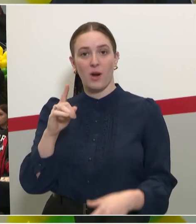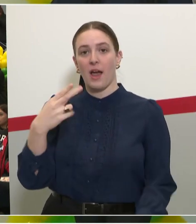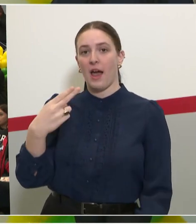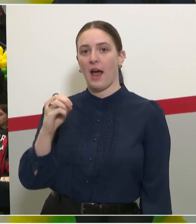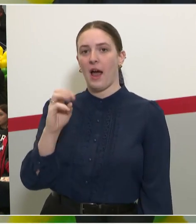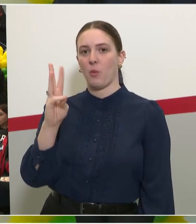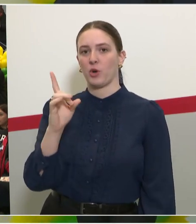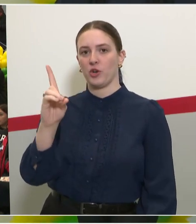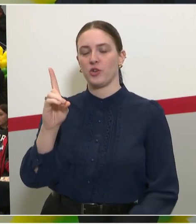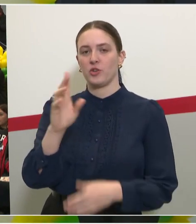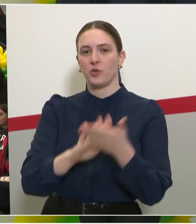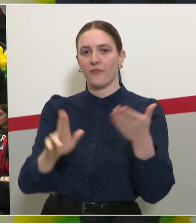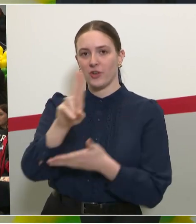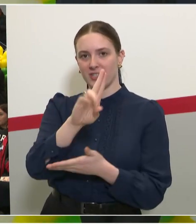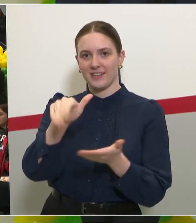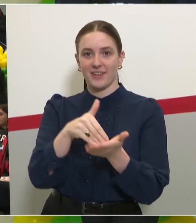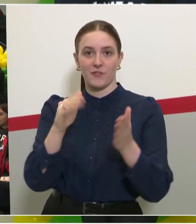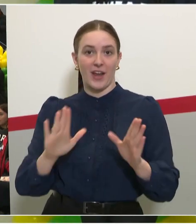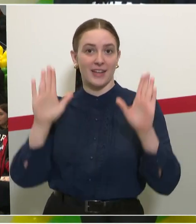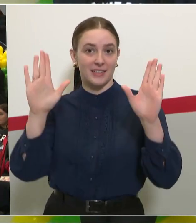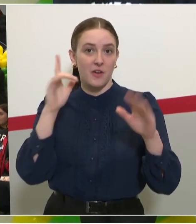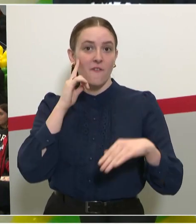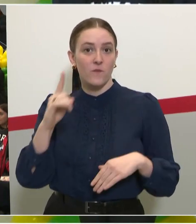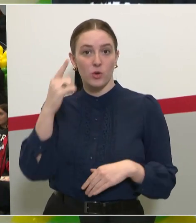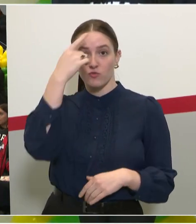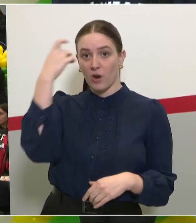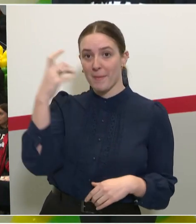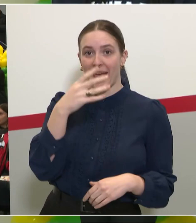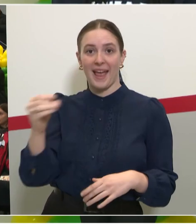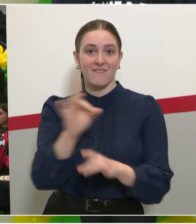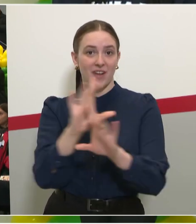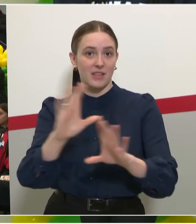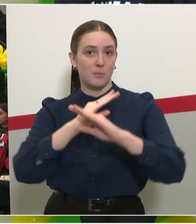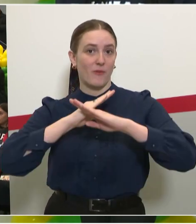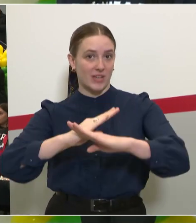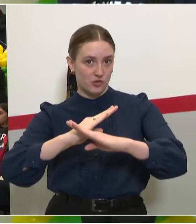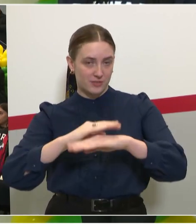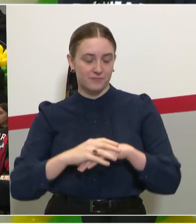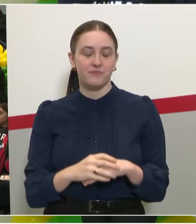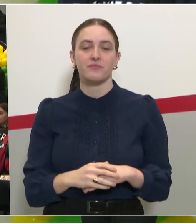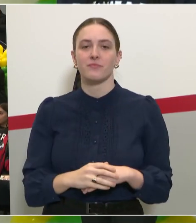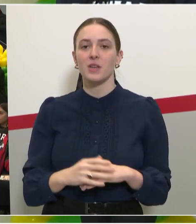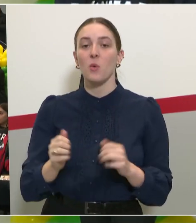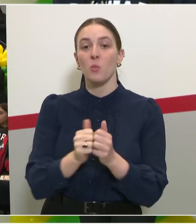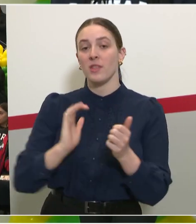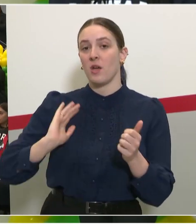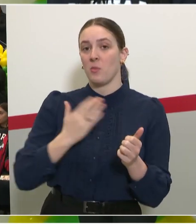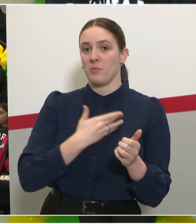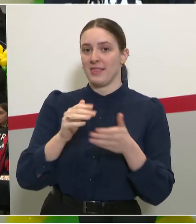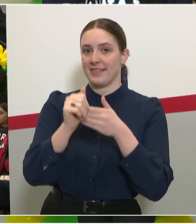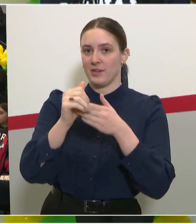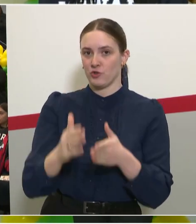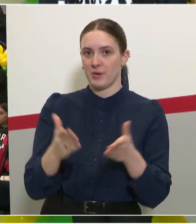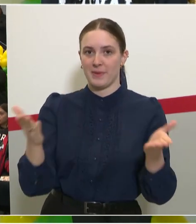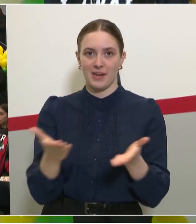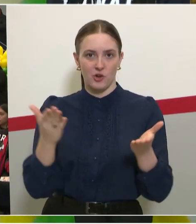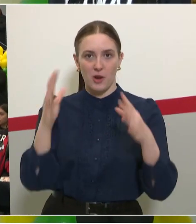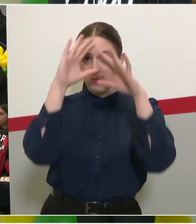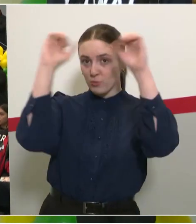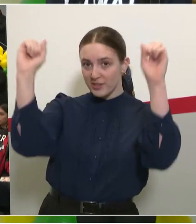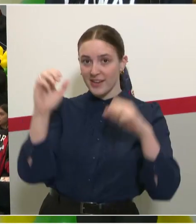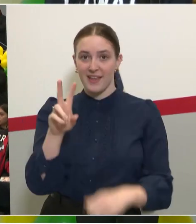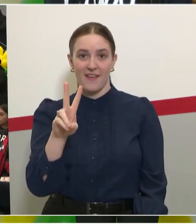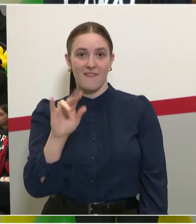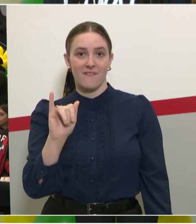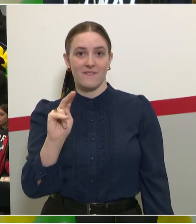on Trauma and Violence Prevention. And on behalf of our leadership here at Howard University, our president, Ben Vinson, our dean